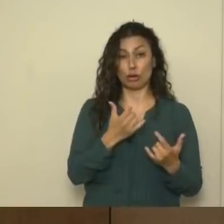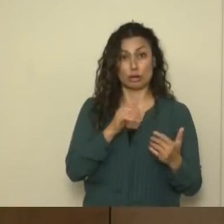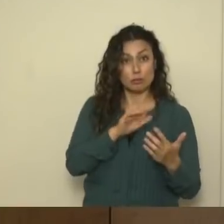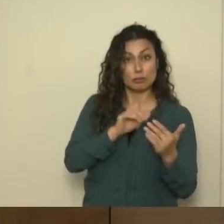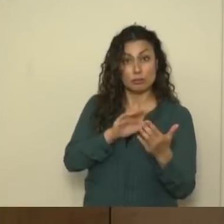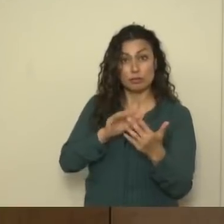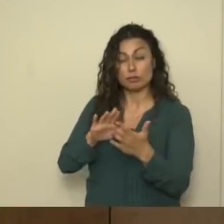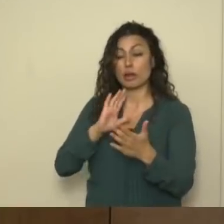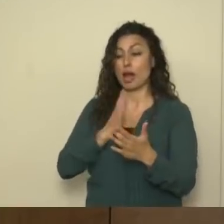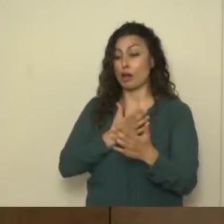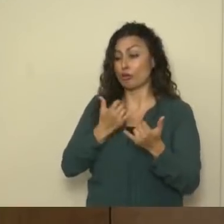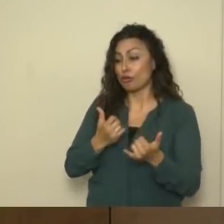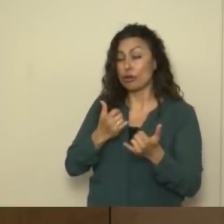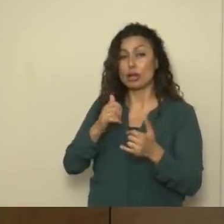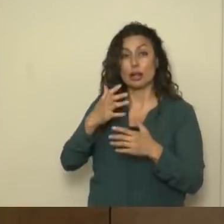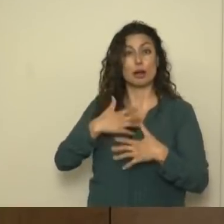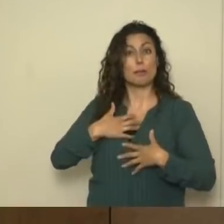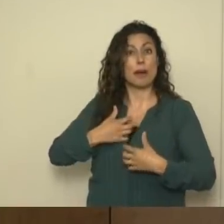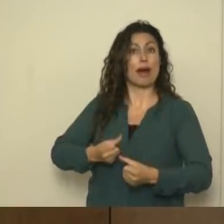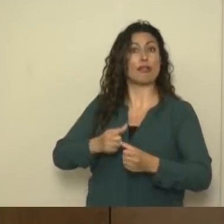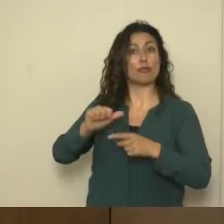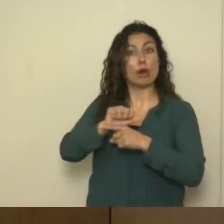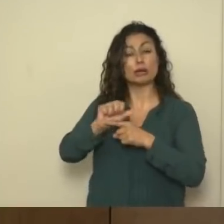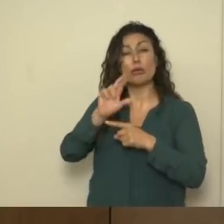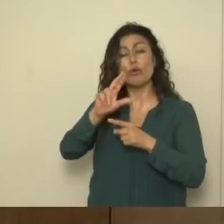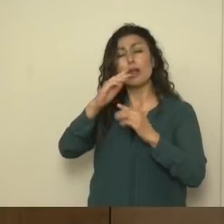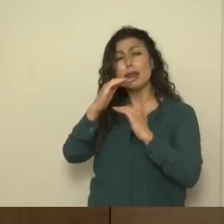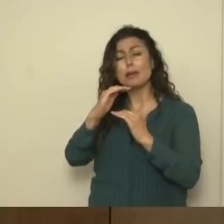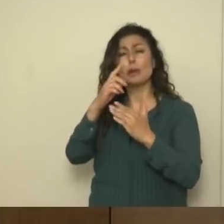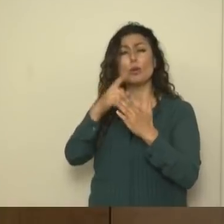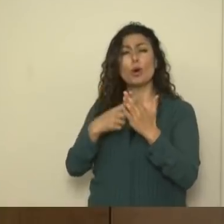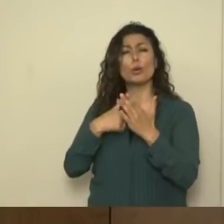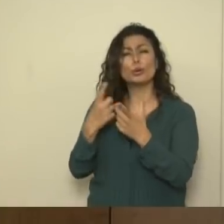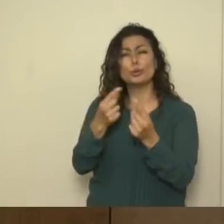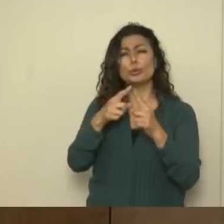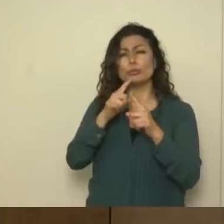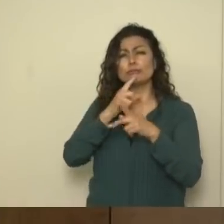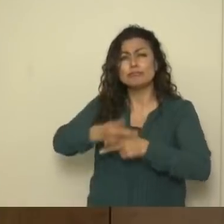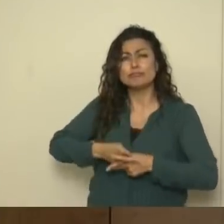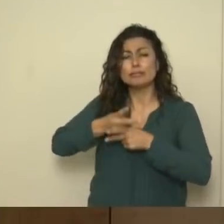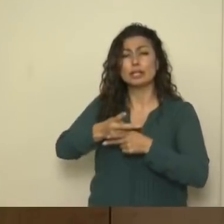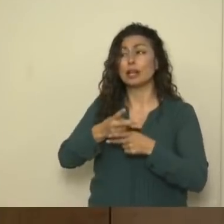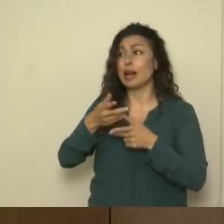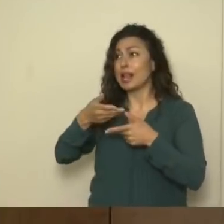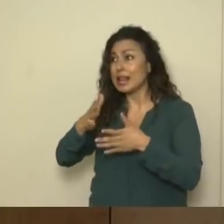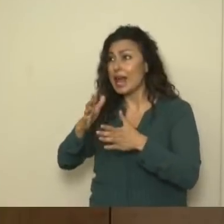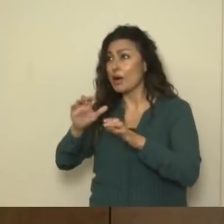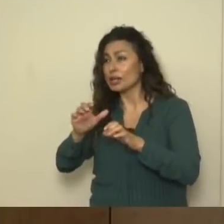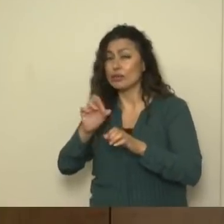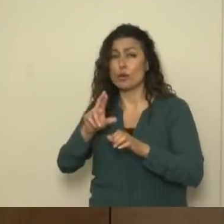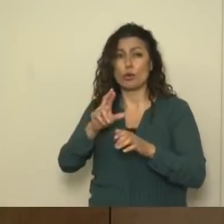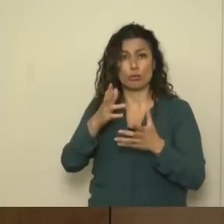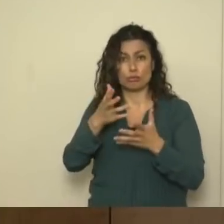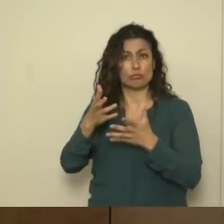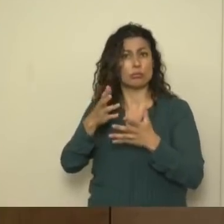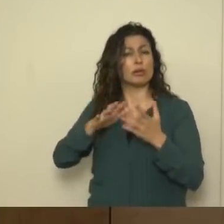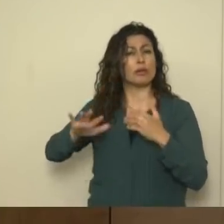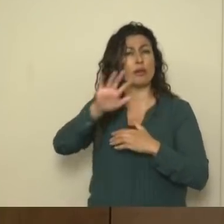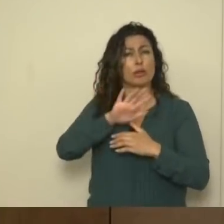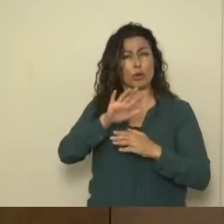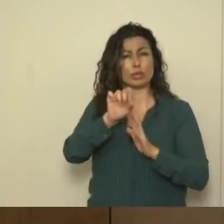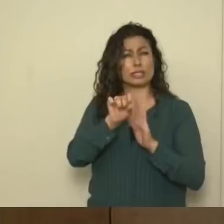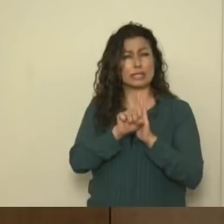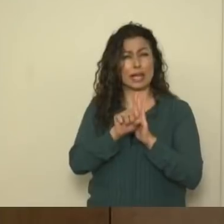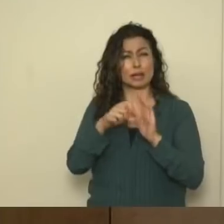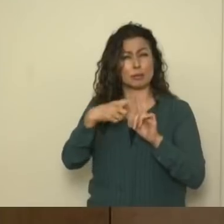health practices and limiting or being careful about allowable activities in our states and communities, those are the